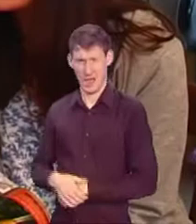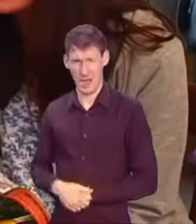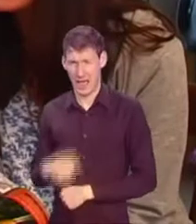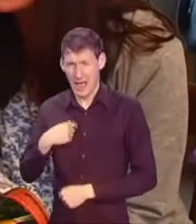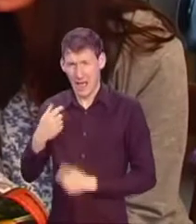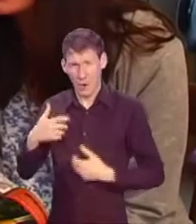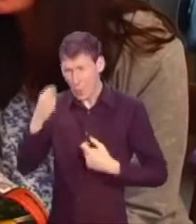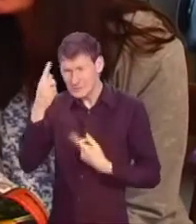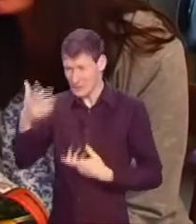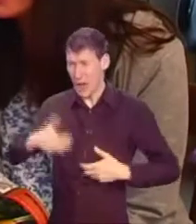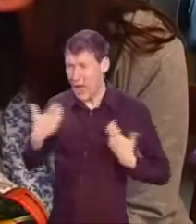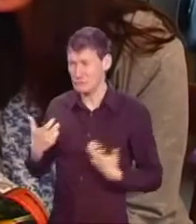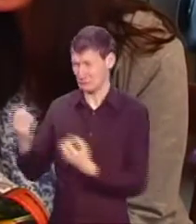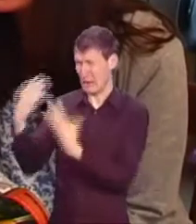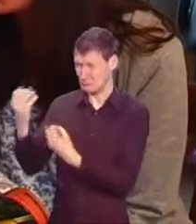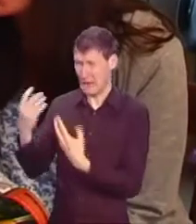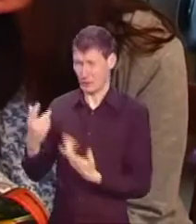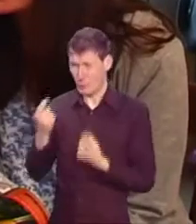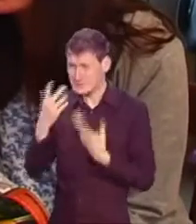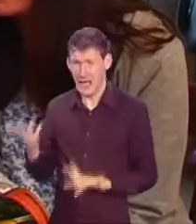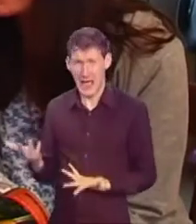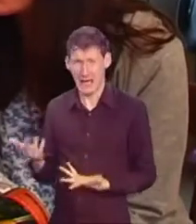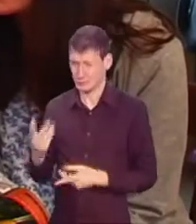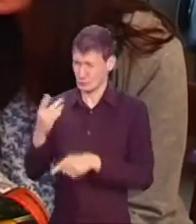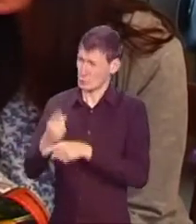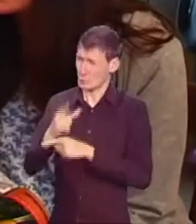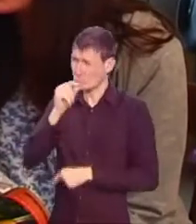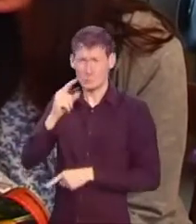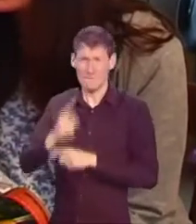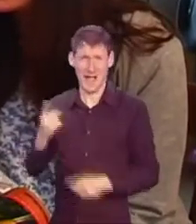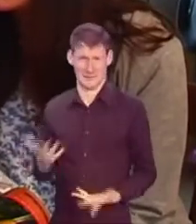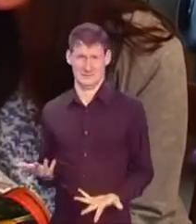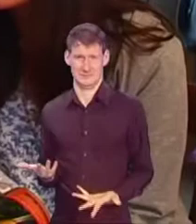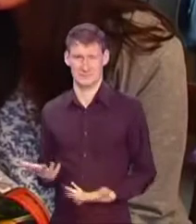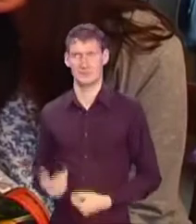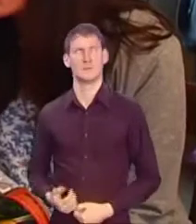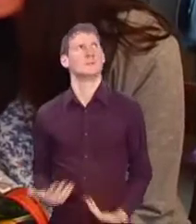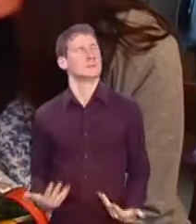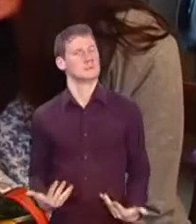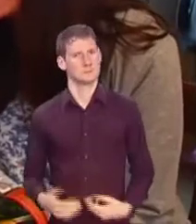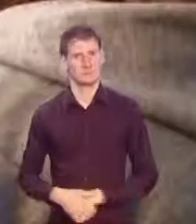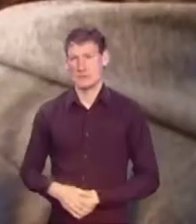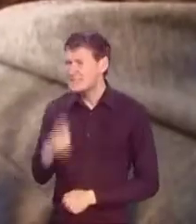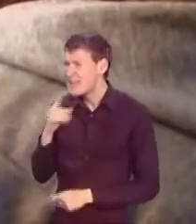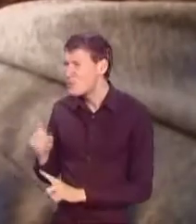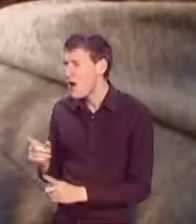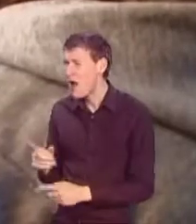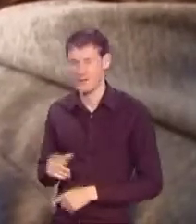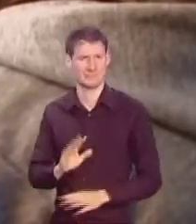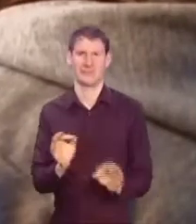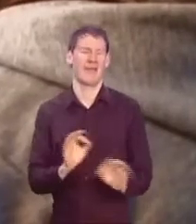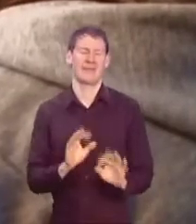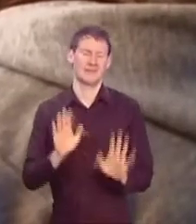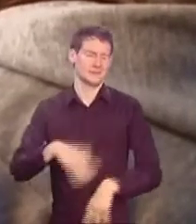can't understand what you're saying when you're mad. You're talking too fast. Give me strength. What did you say? Nothing, it